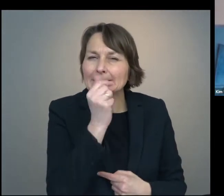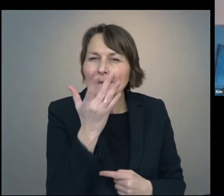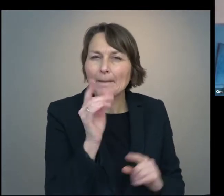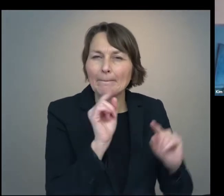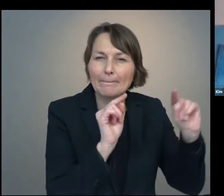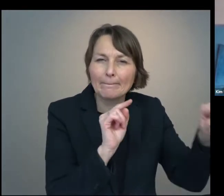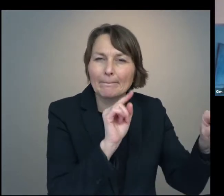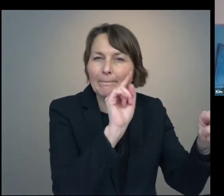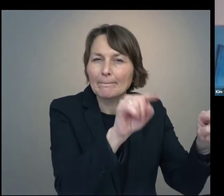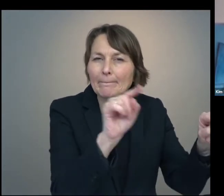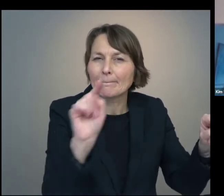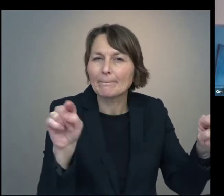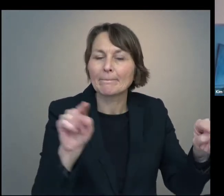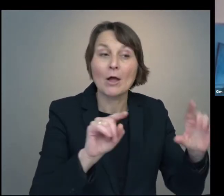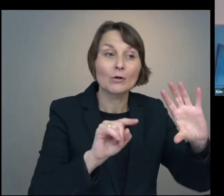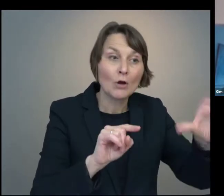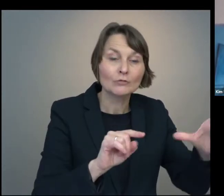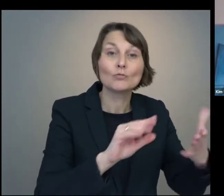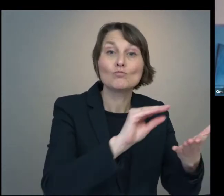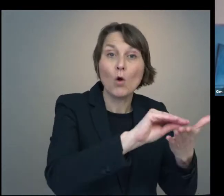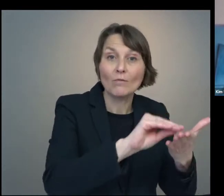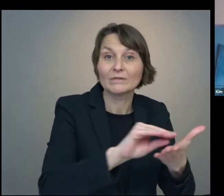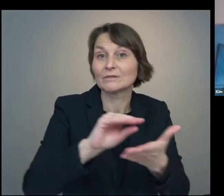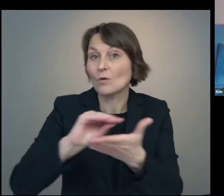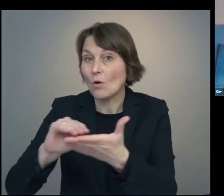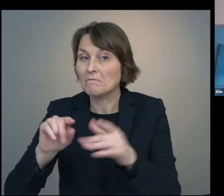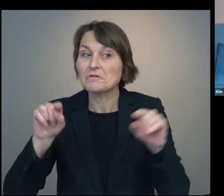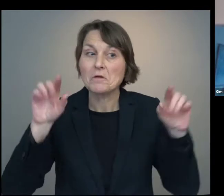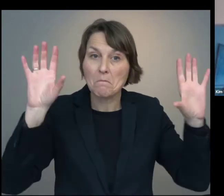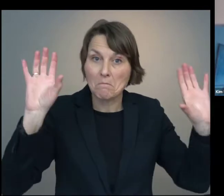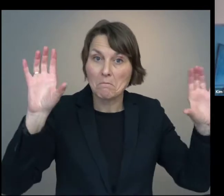established offices, and we might add